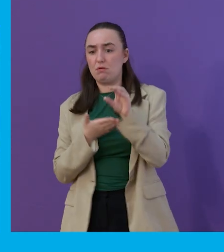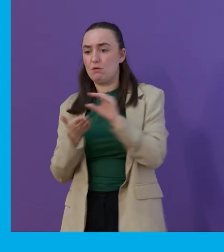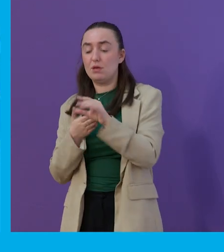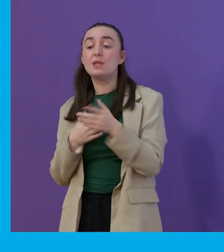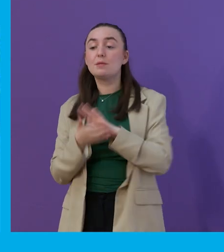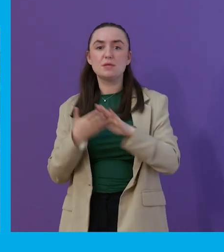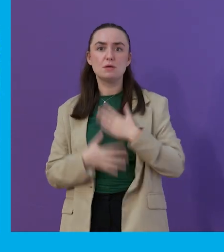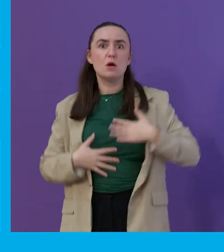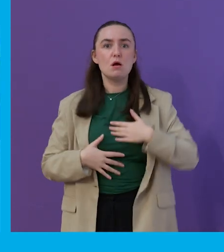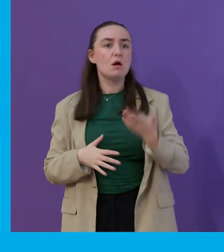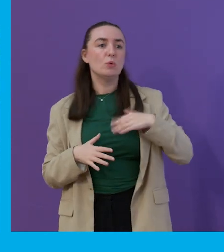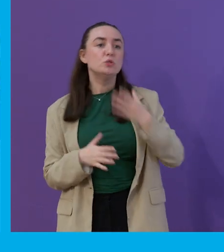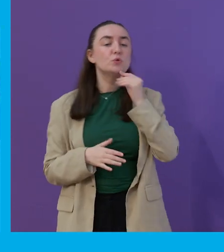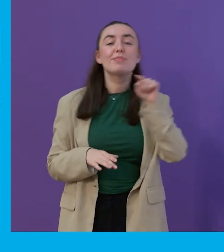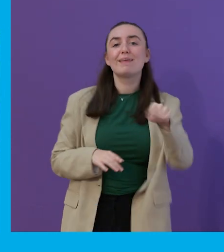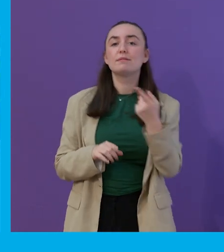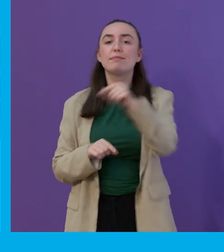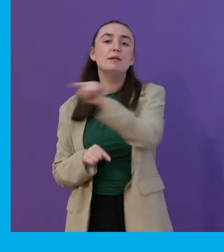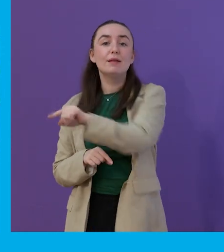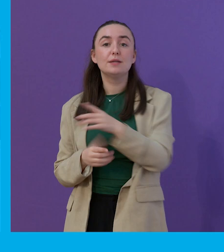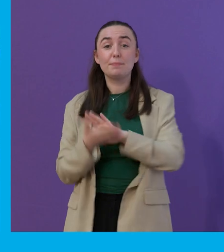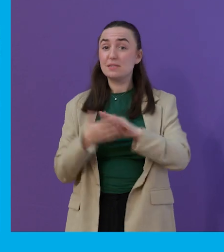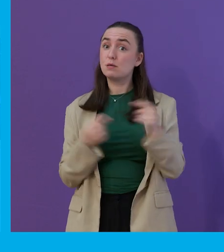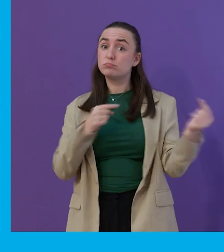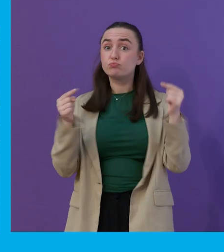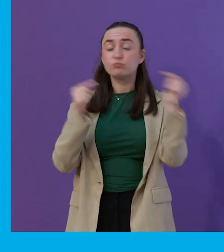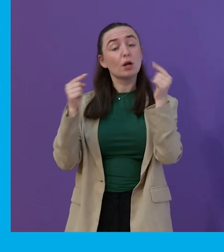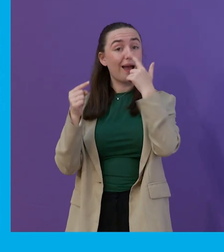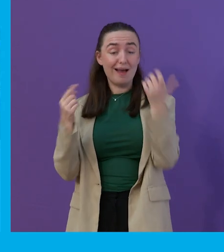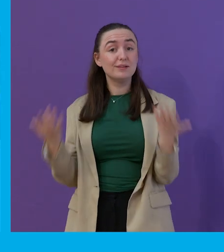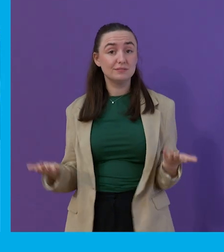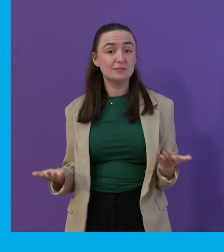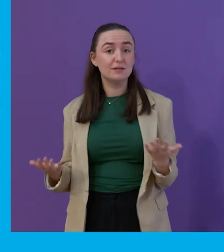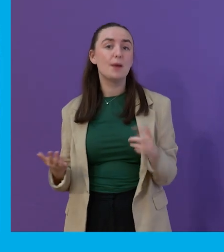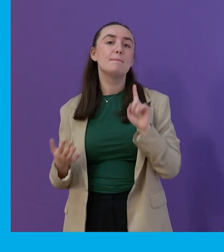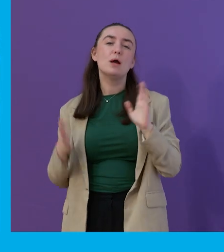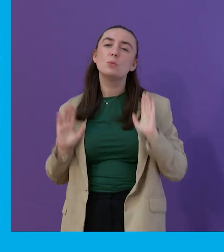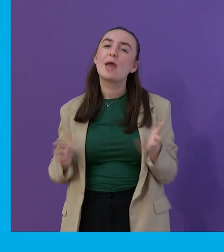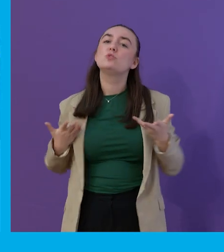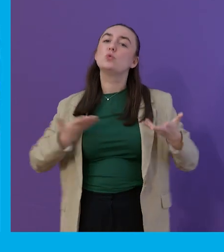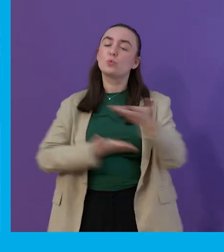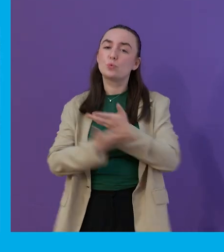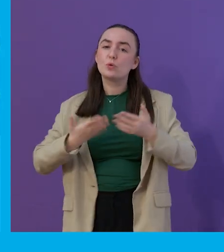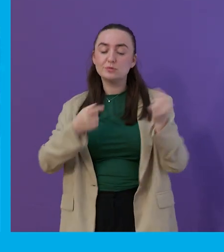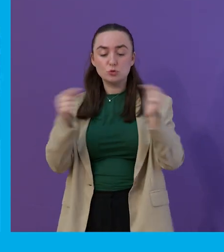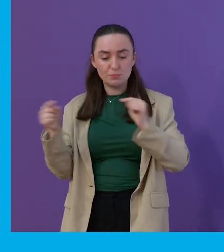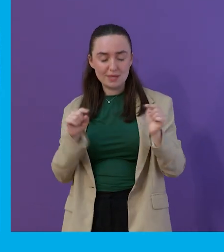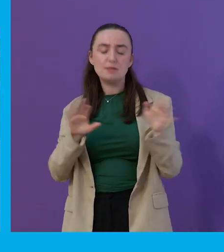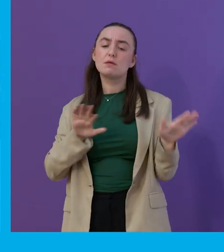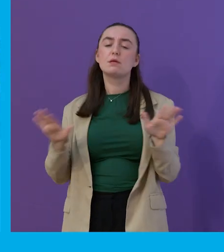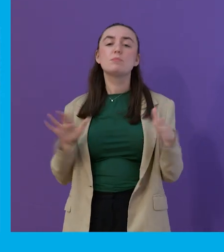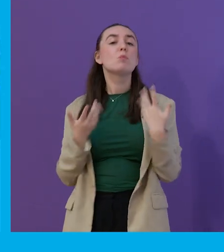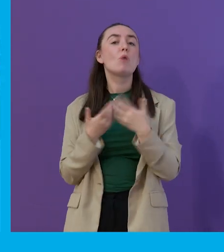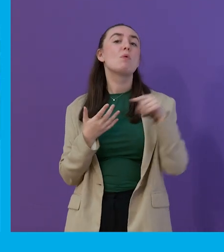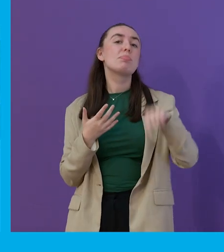quite high on either end of that spectrum and people feel strongly one way or another. What we need to be able to do is have that debate holistically in the round and say, how does this